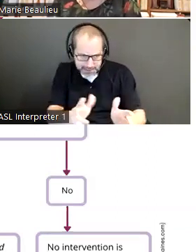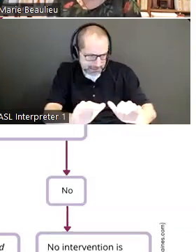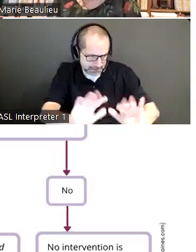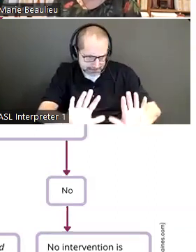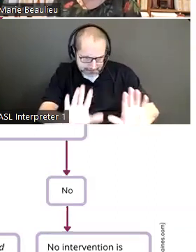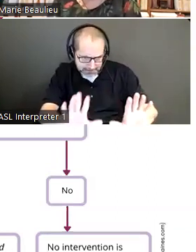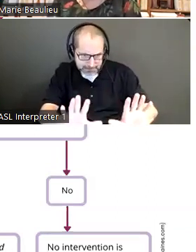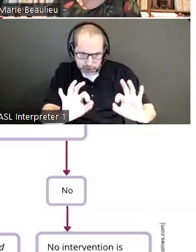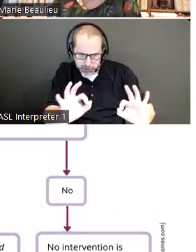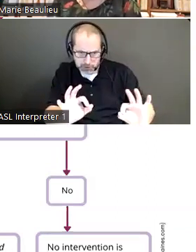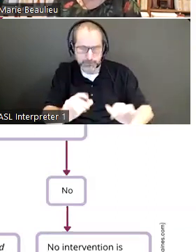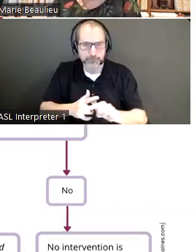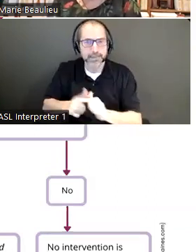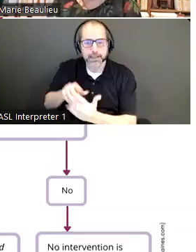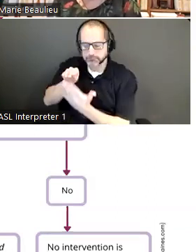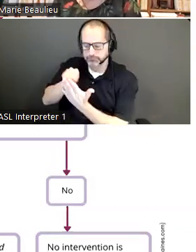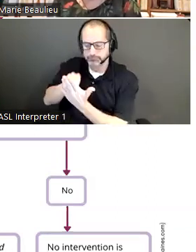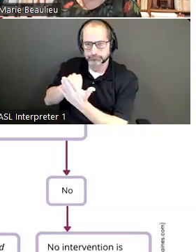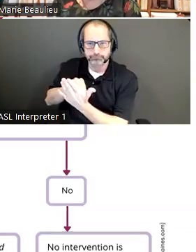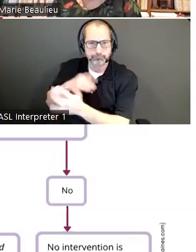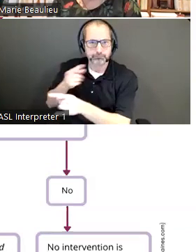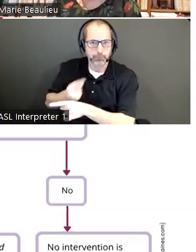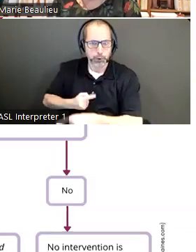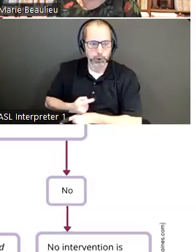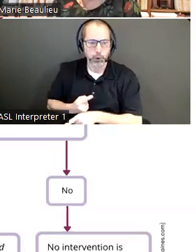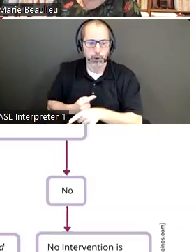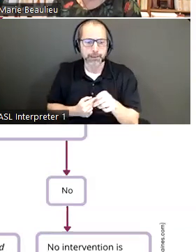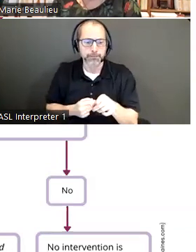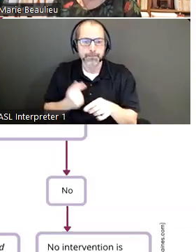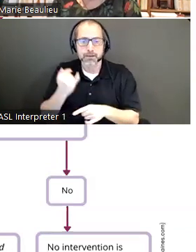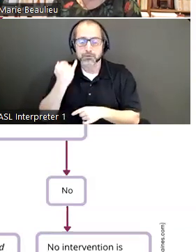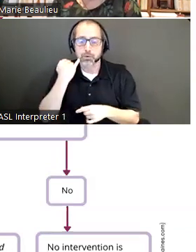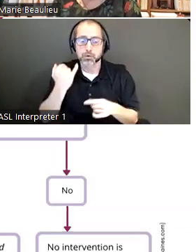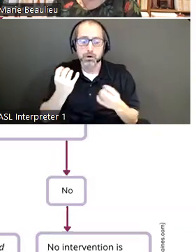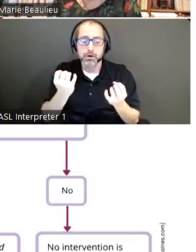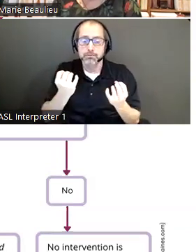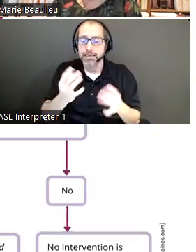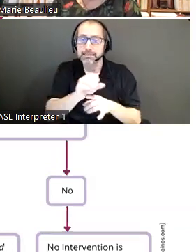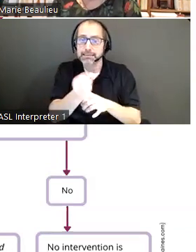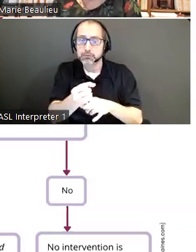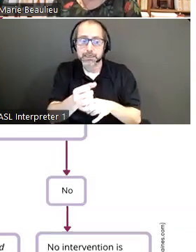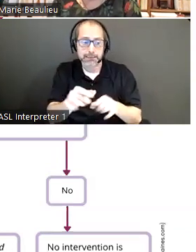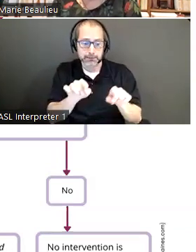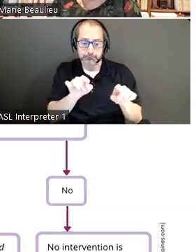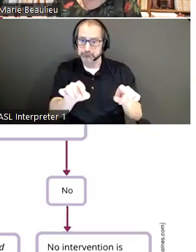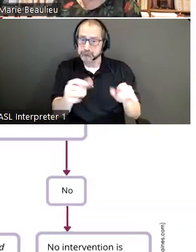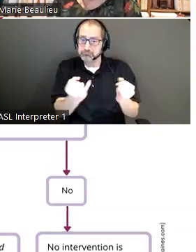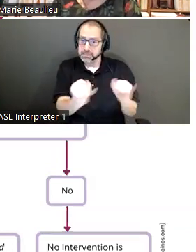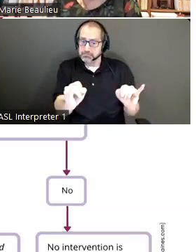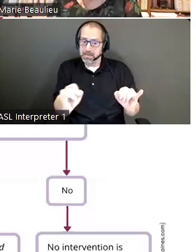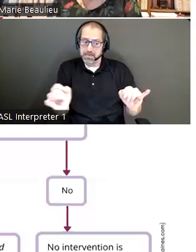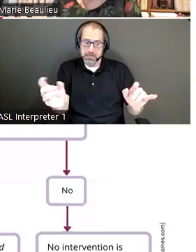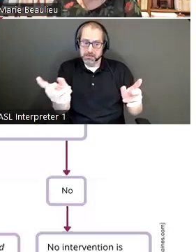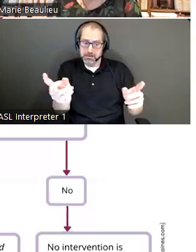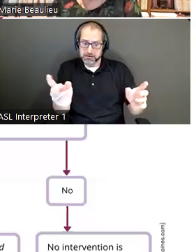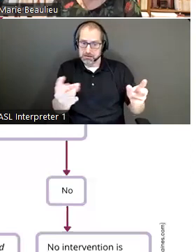And although the majority of situation can be managed by the residents itself, there are